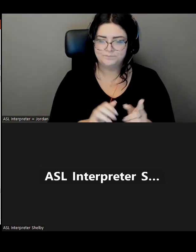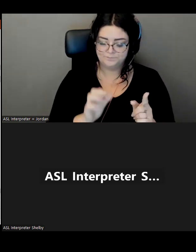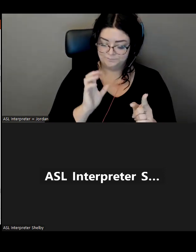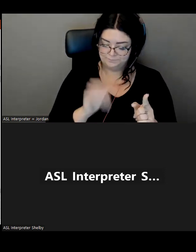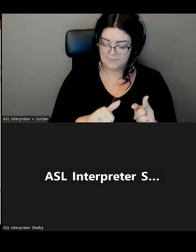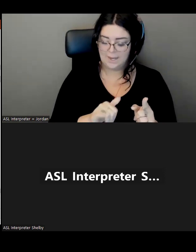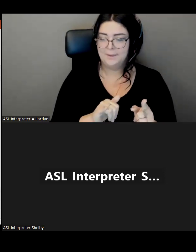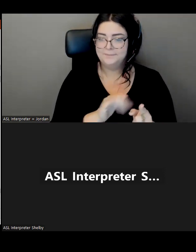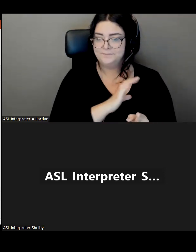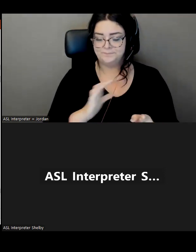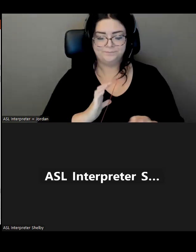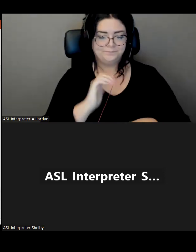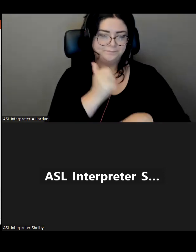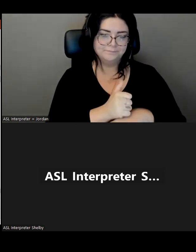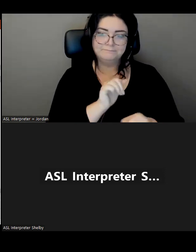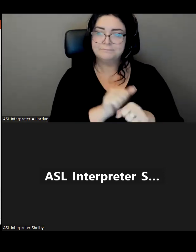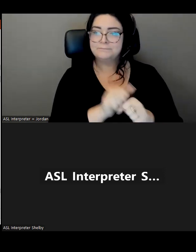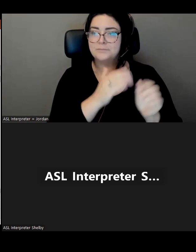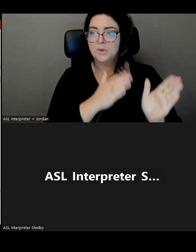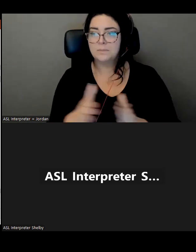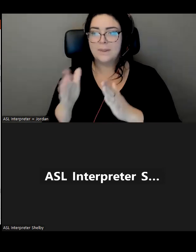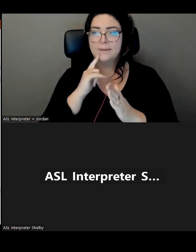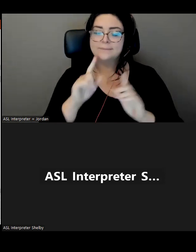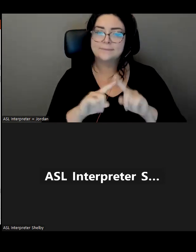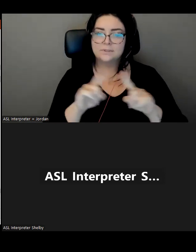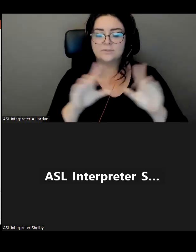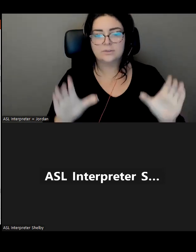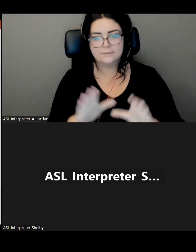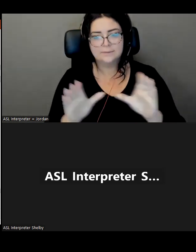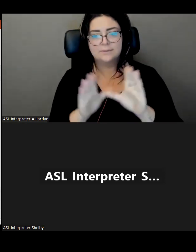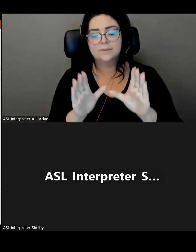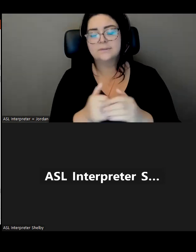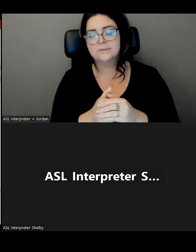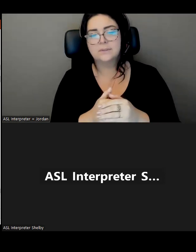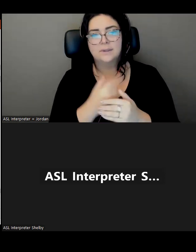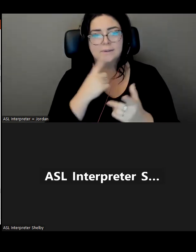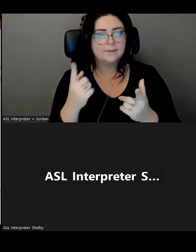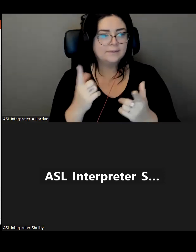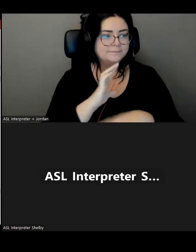plans and the activities and help organize the different